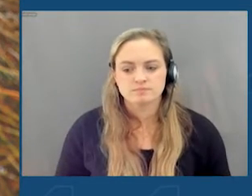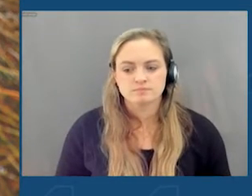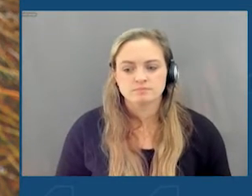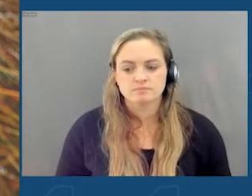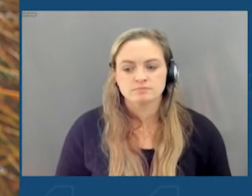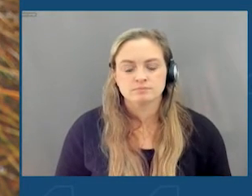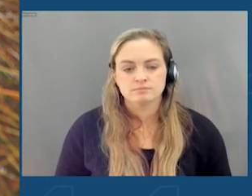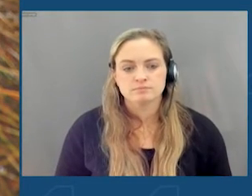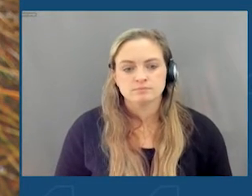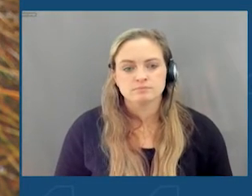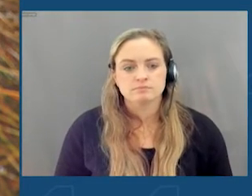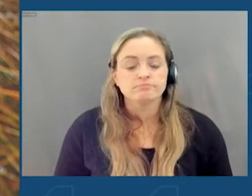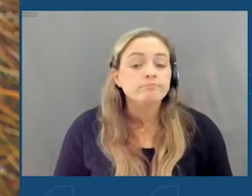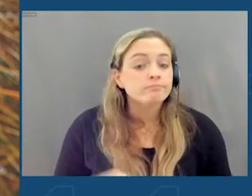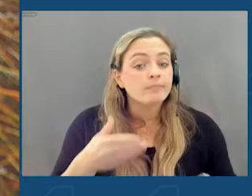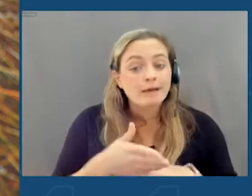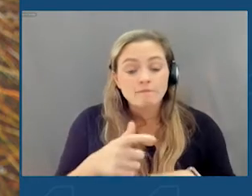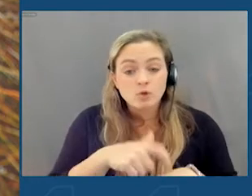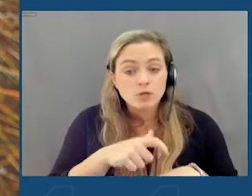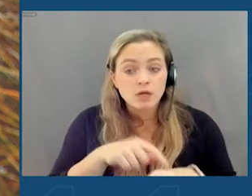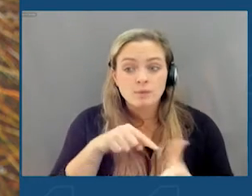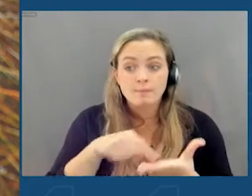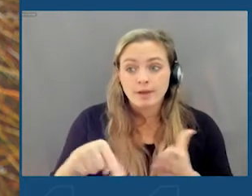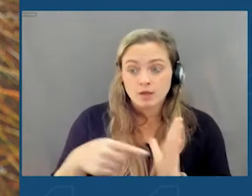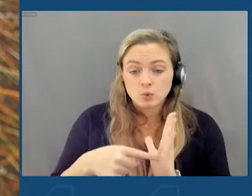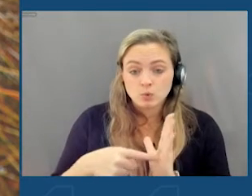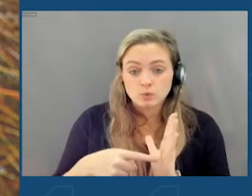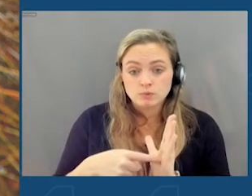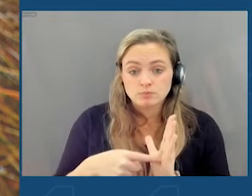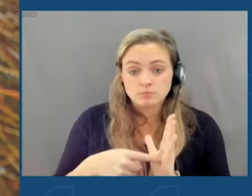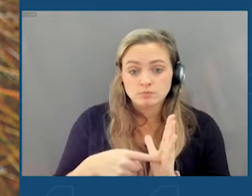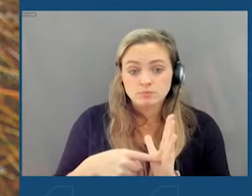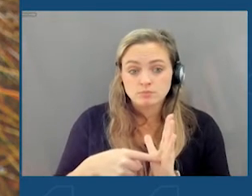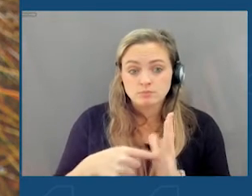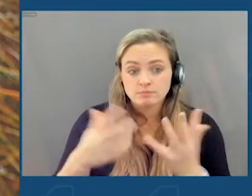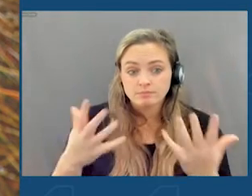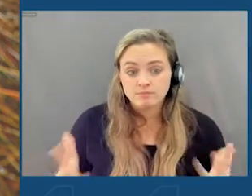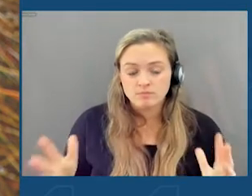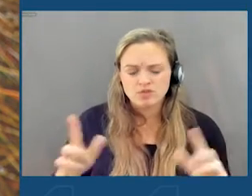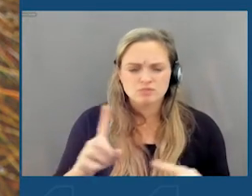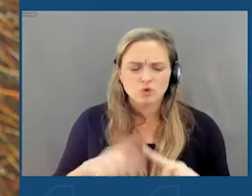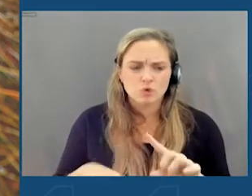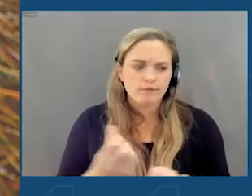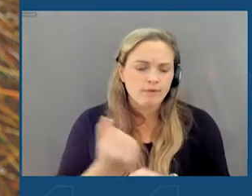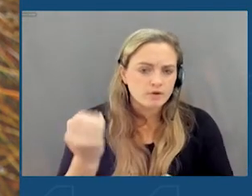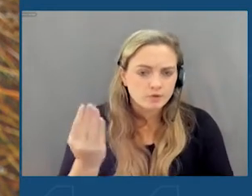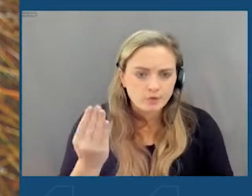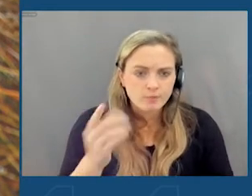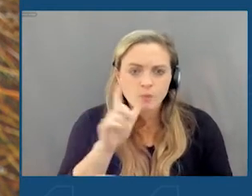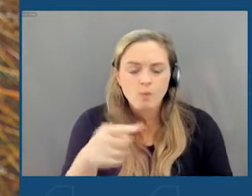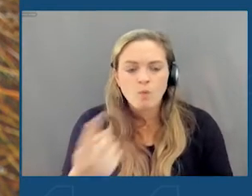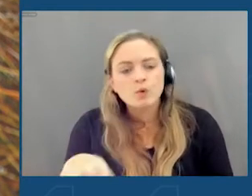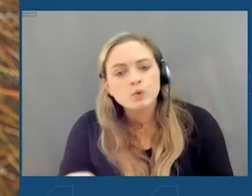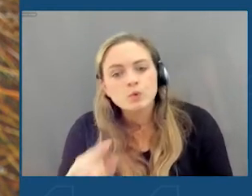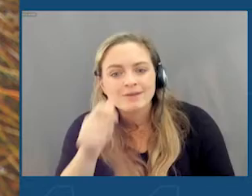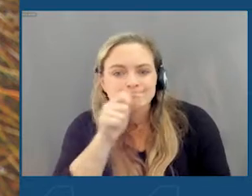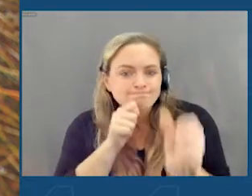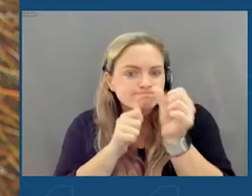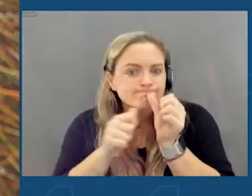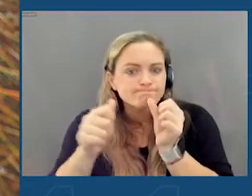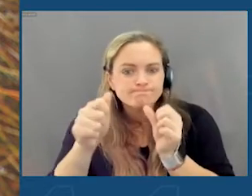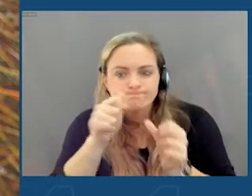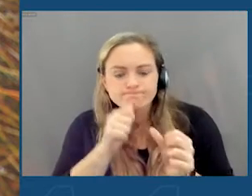they've served their time or paid their dues. When they cannot get a job, not only do they suffer, but